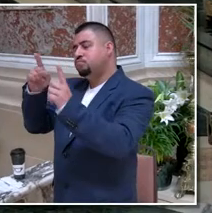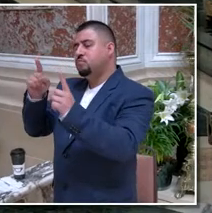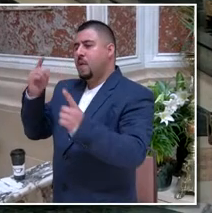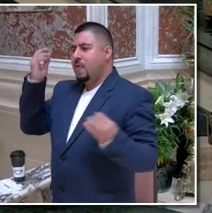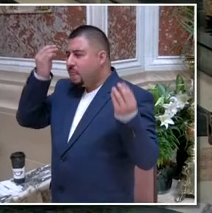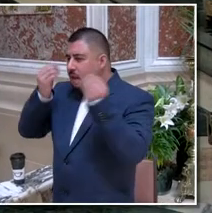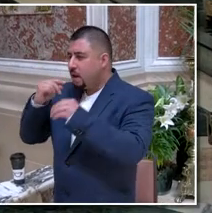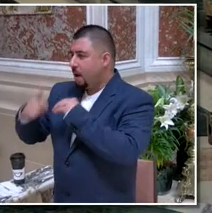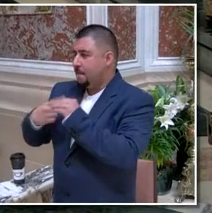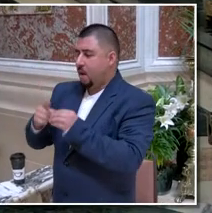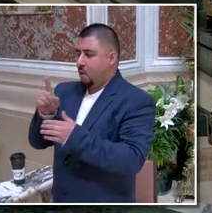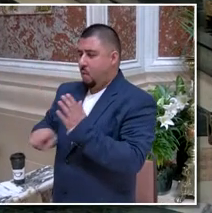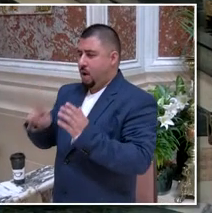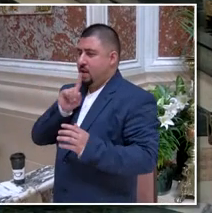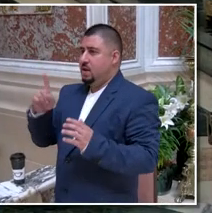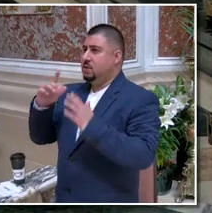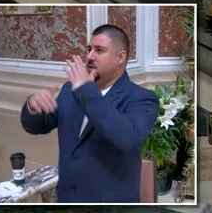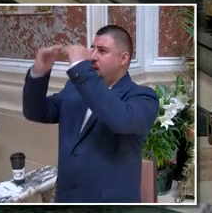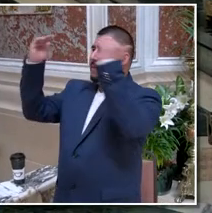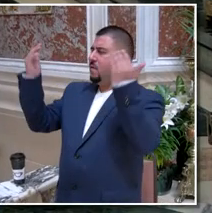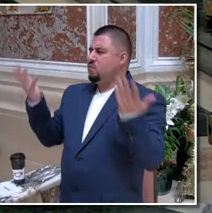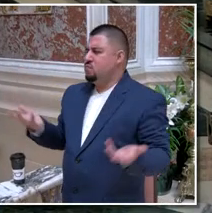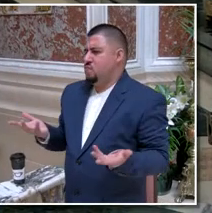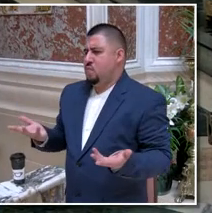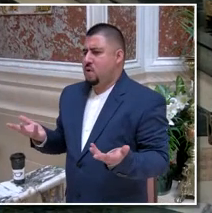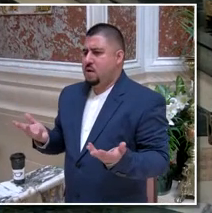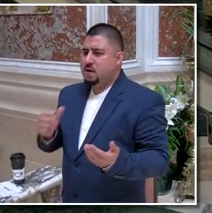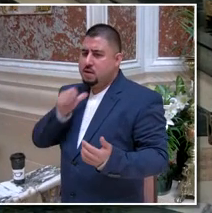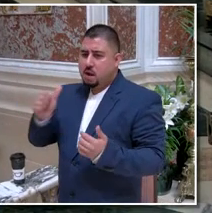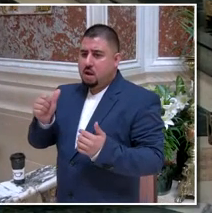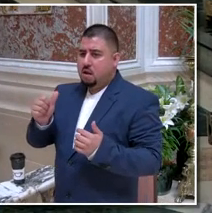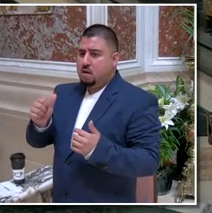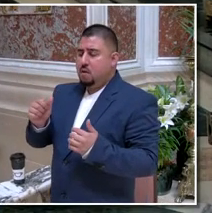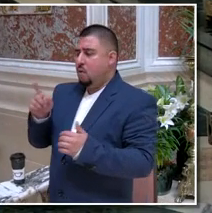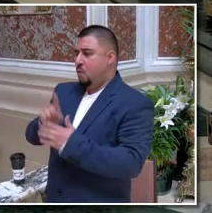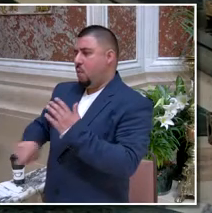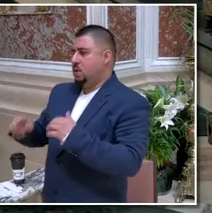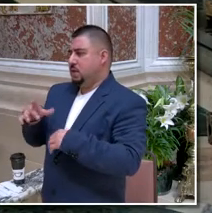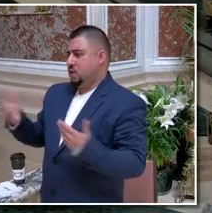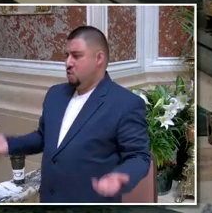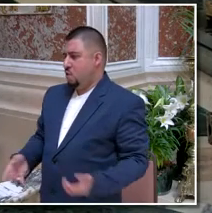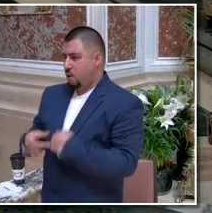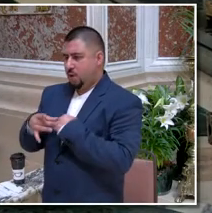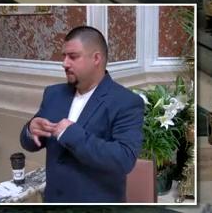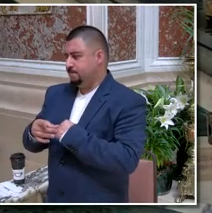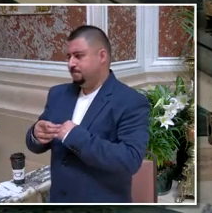Think of what is above, not of what is on earth.